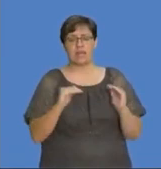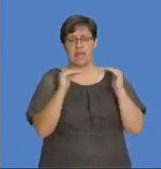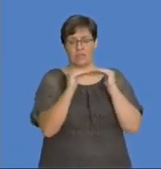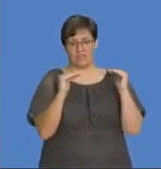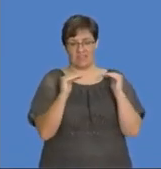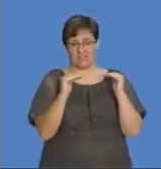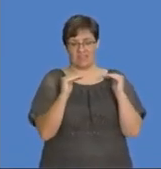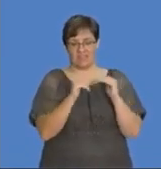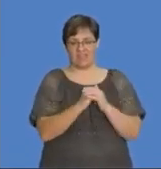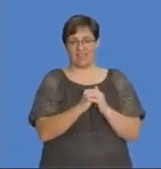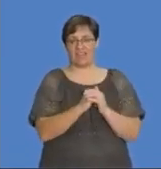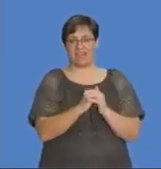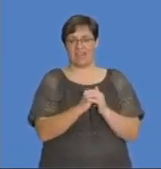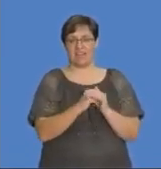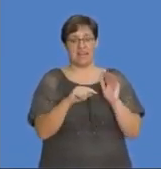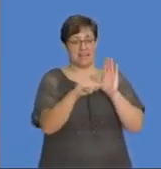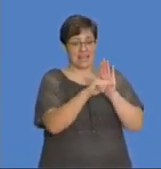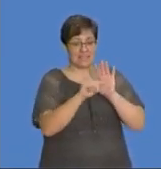is actually equal to